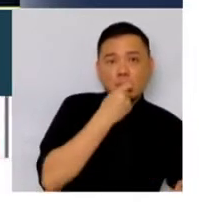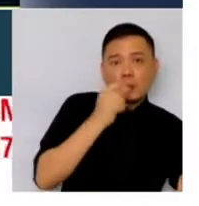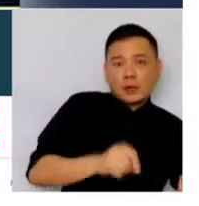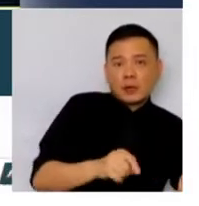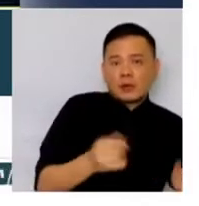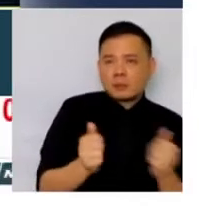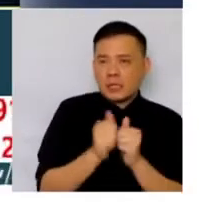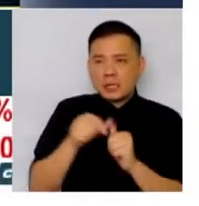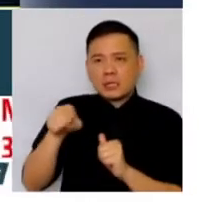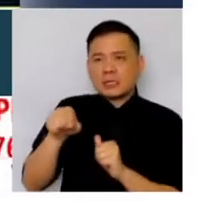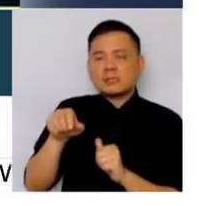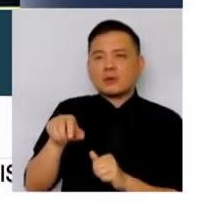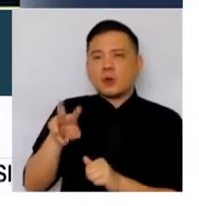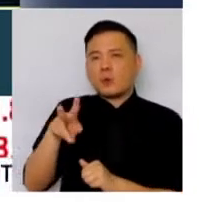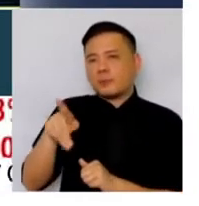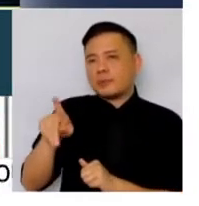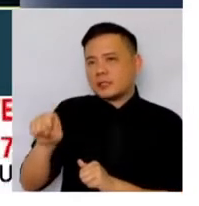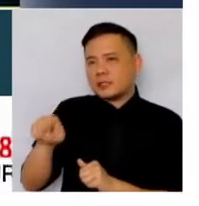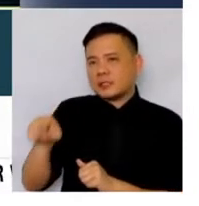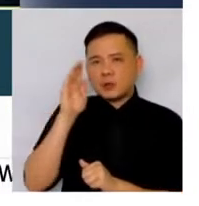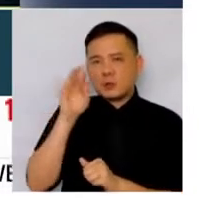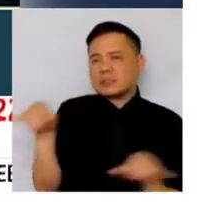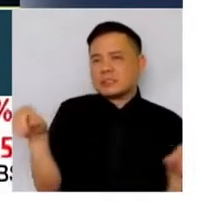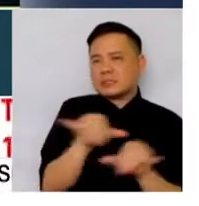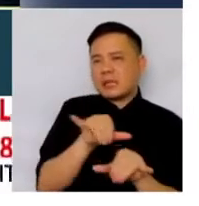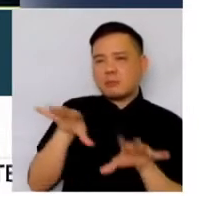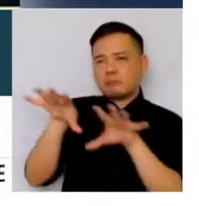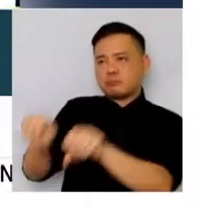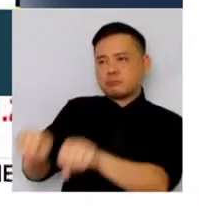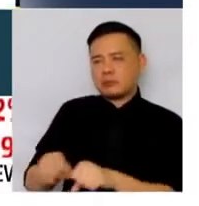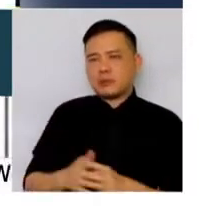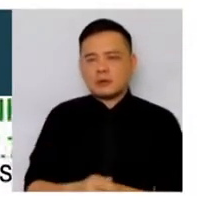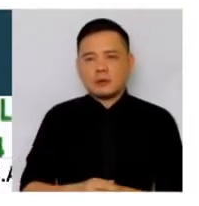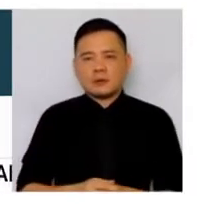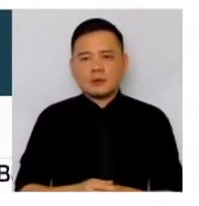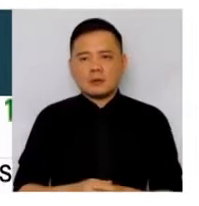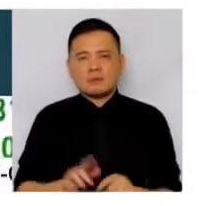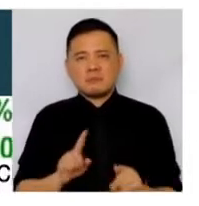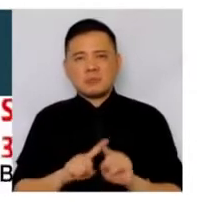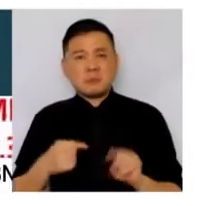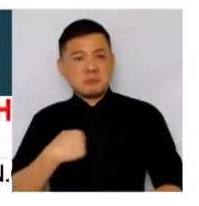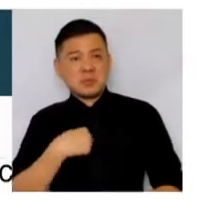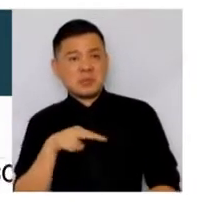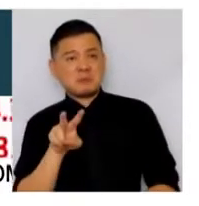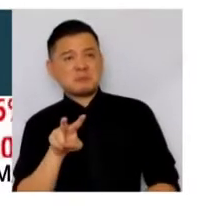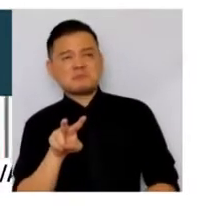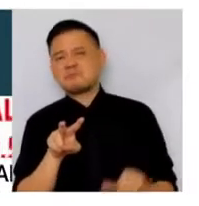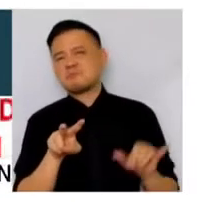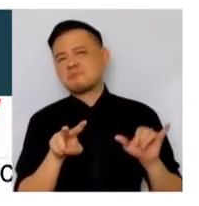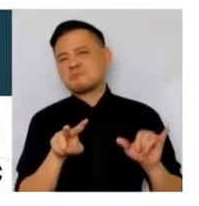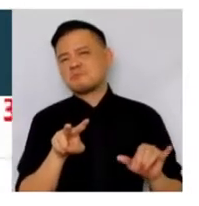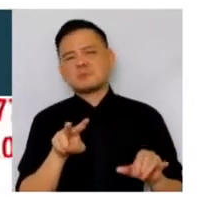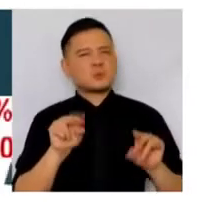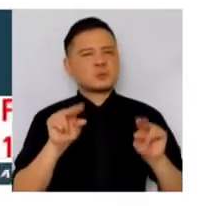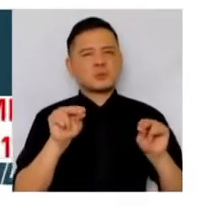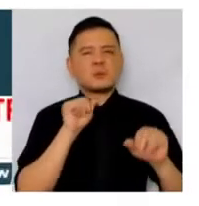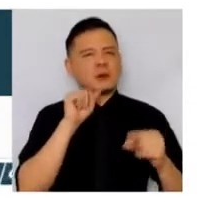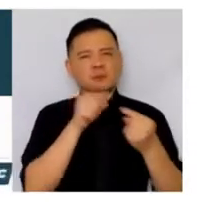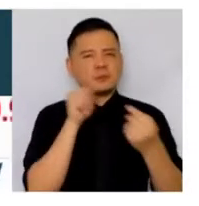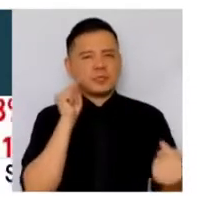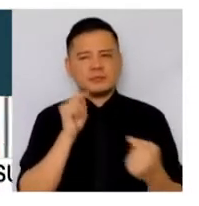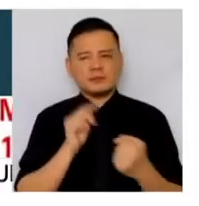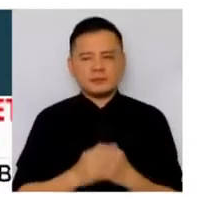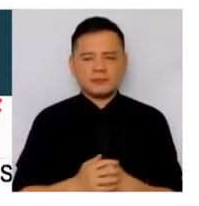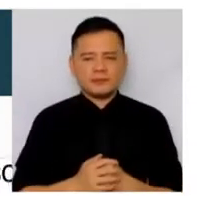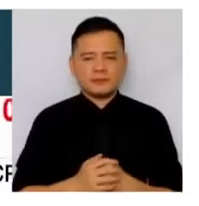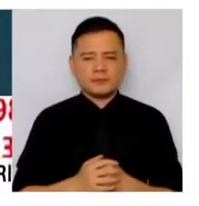South China Sea. I don't think that will wash, I don't buy that argument, Carmina. And China is threatening to be